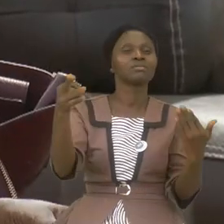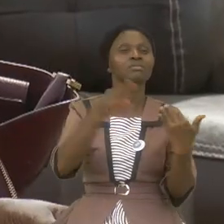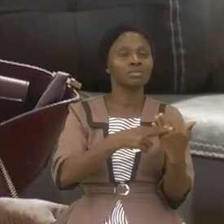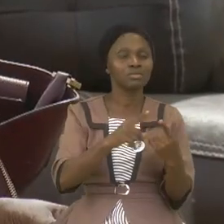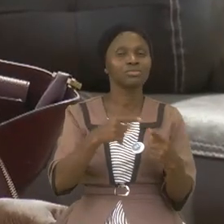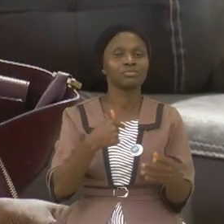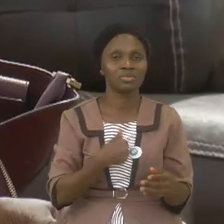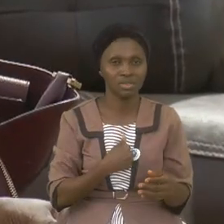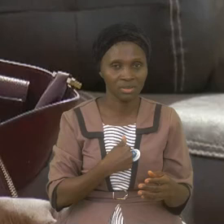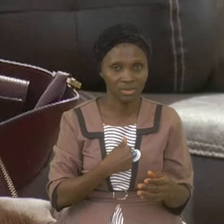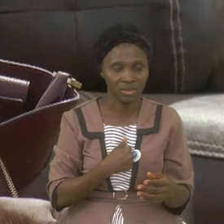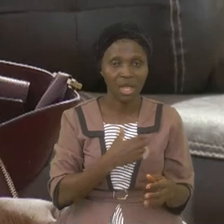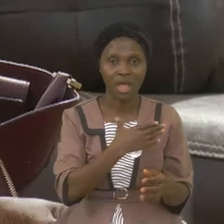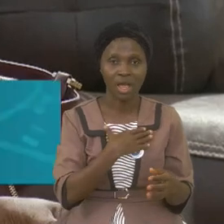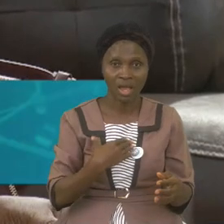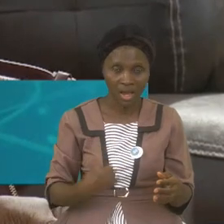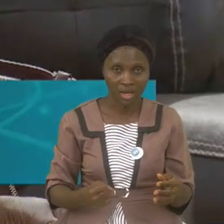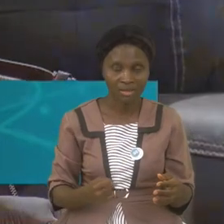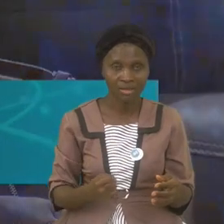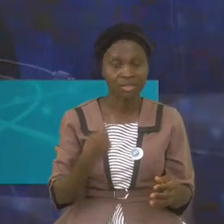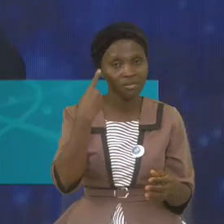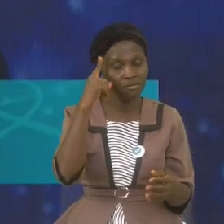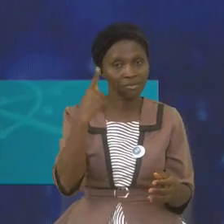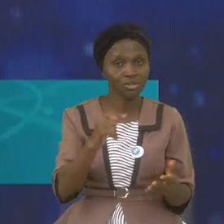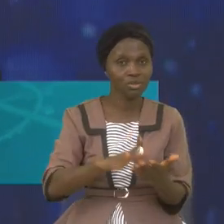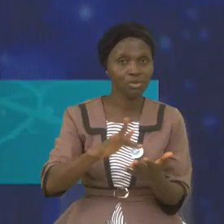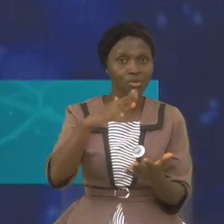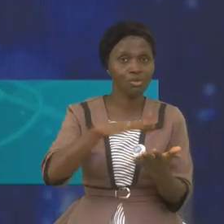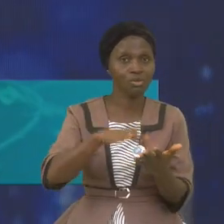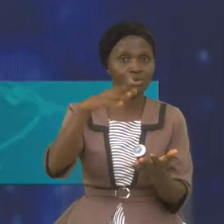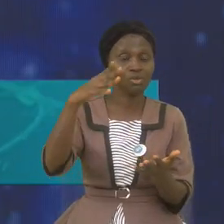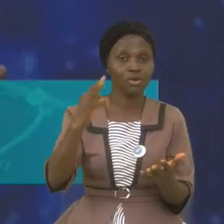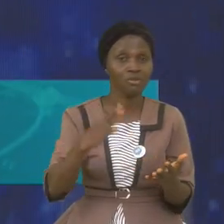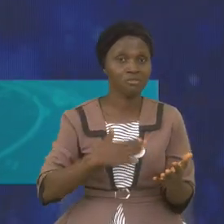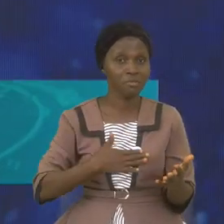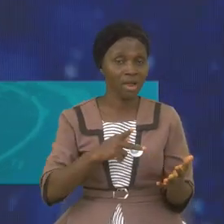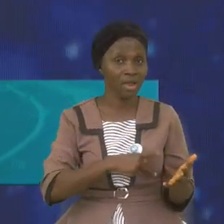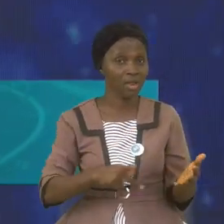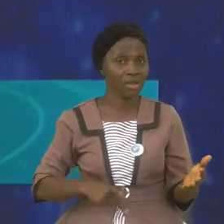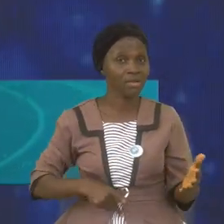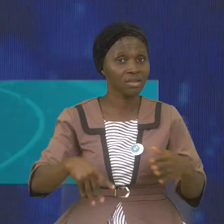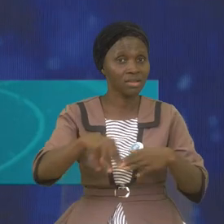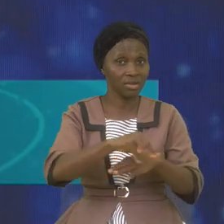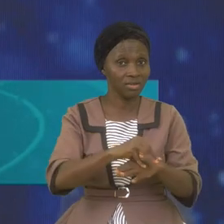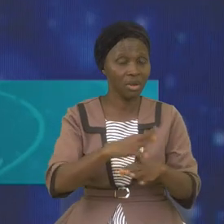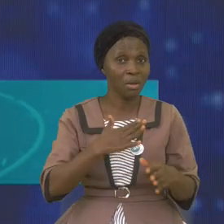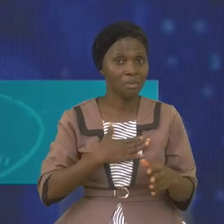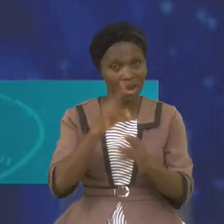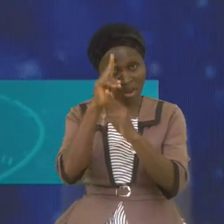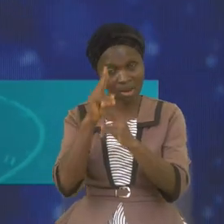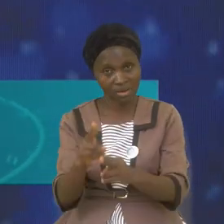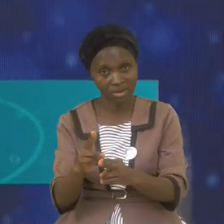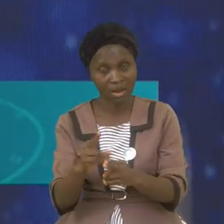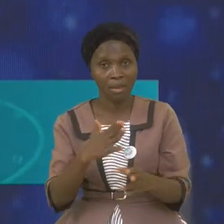me, and for the glory of my kingdom, my honor and